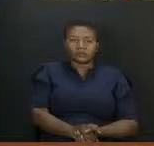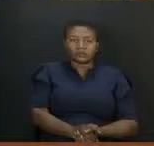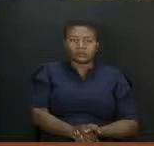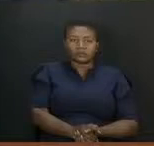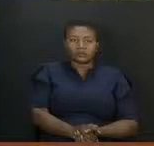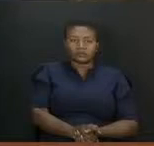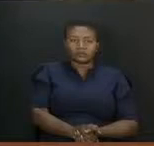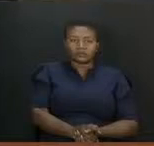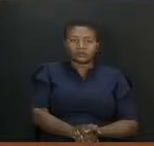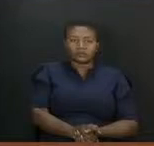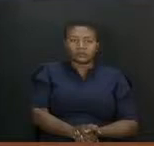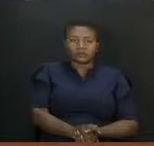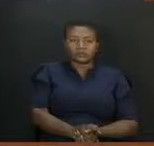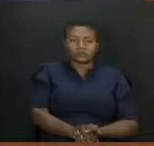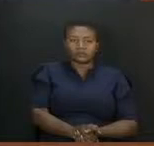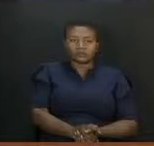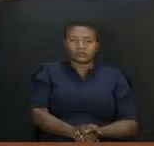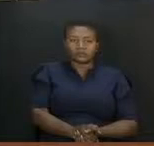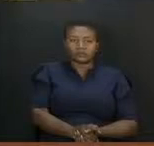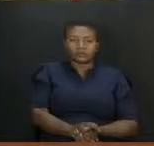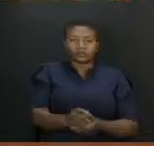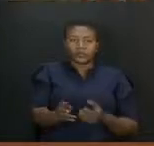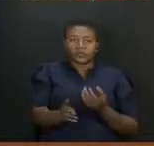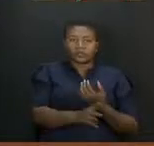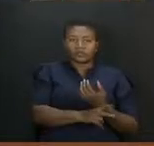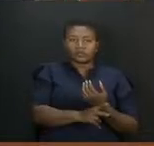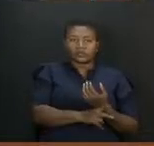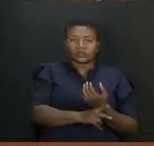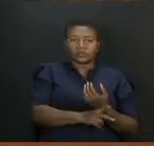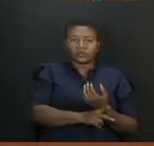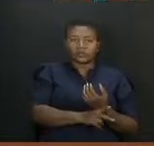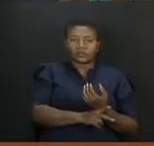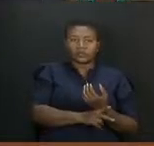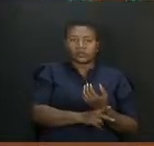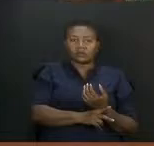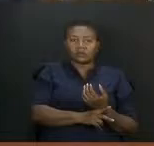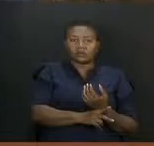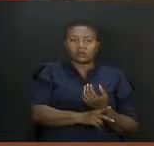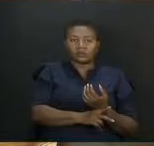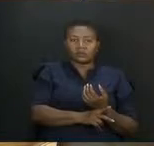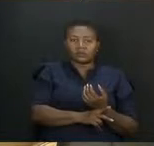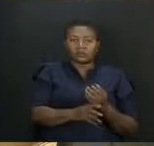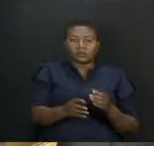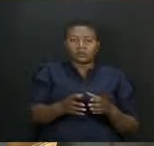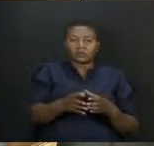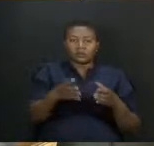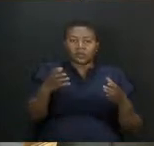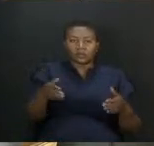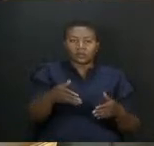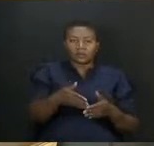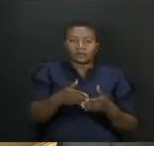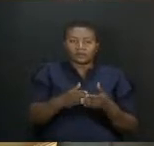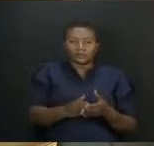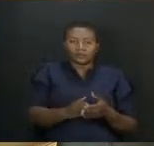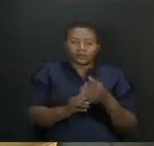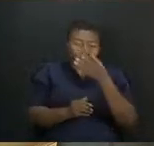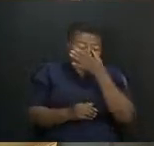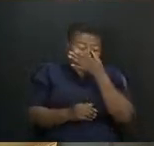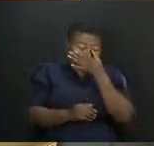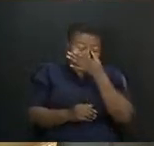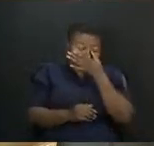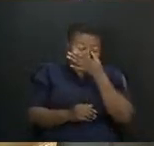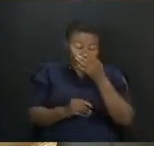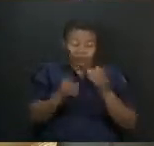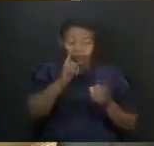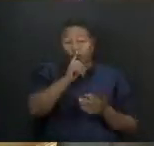Yes, Deputy Majority Leader. Thank you, Mr. Speaker. Mr. Speaker, I think you've almost taken the sail out of